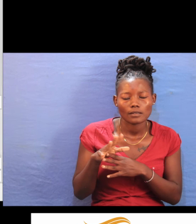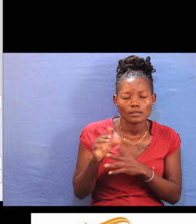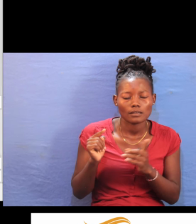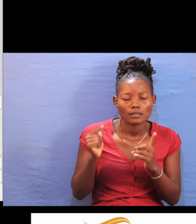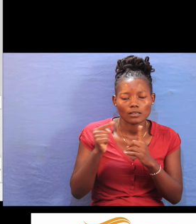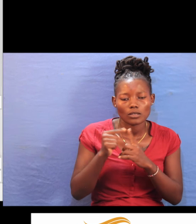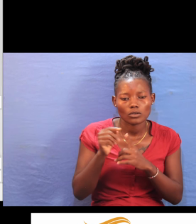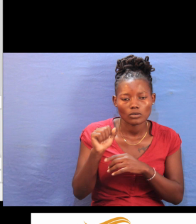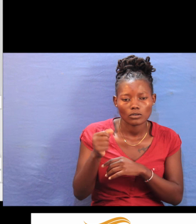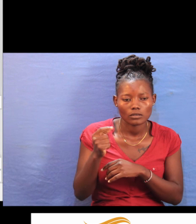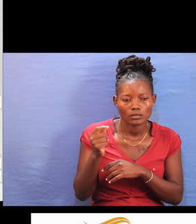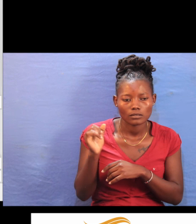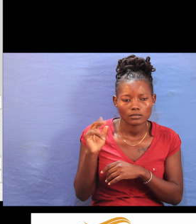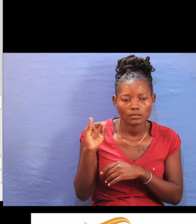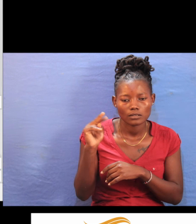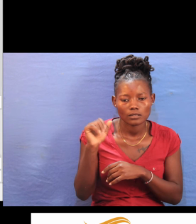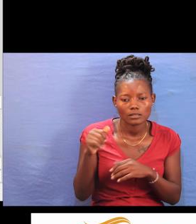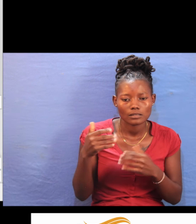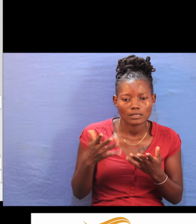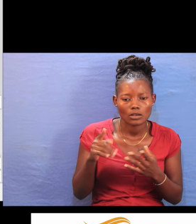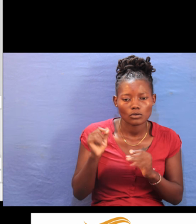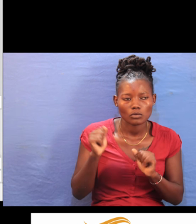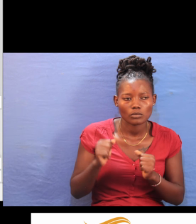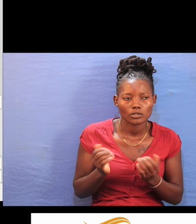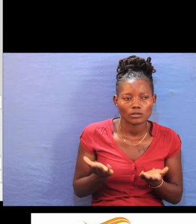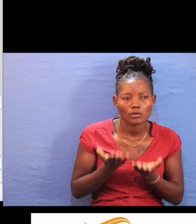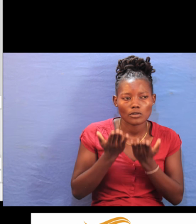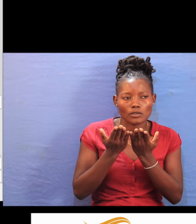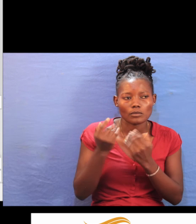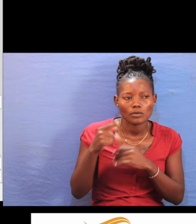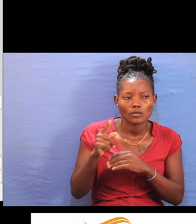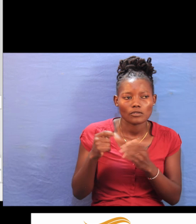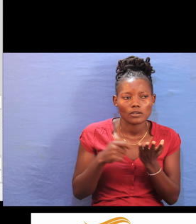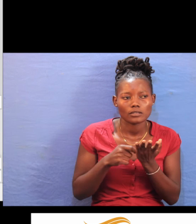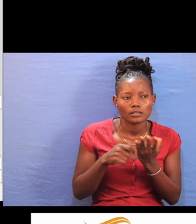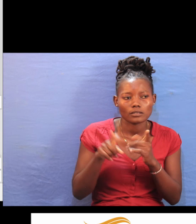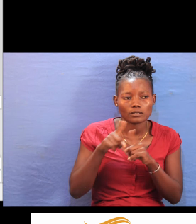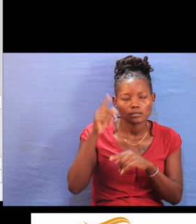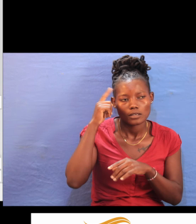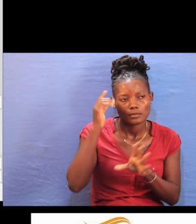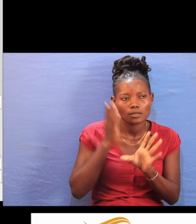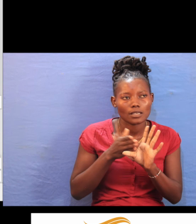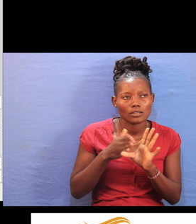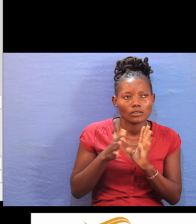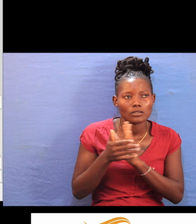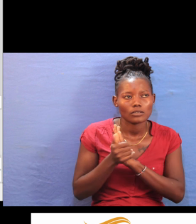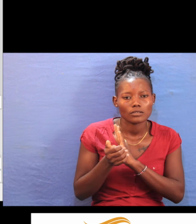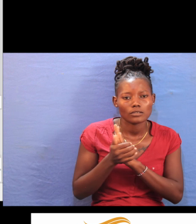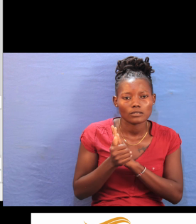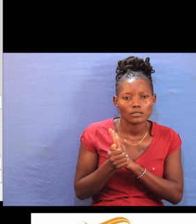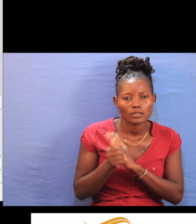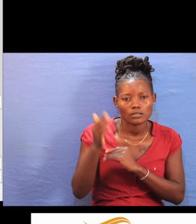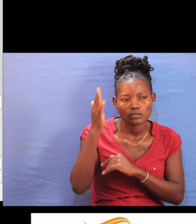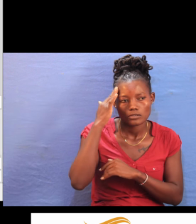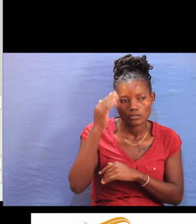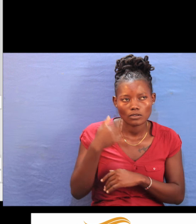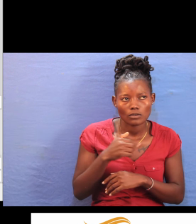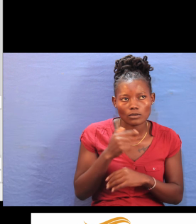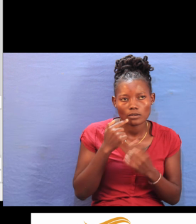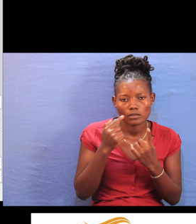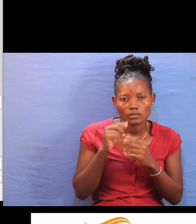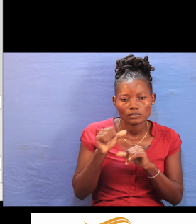it's so easy to keep video files these days to look at the technique, and so many different apps that analyze the technique. But keep